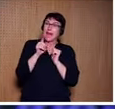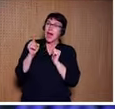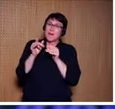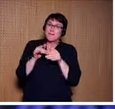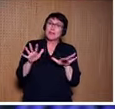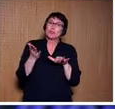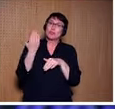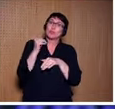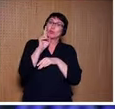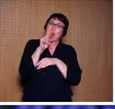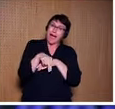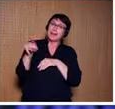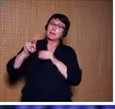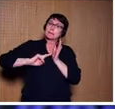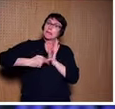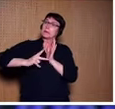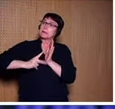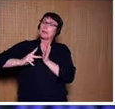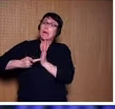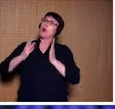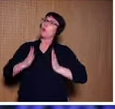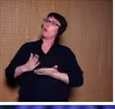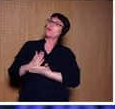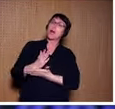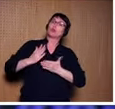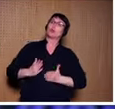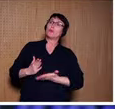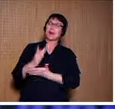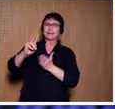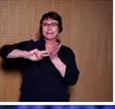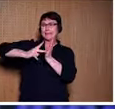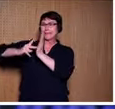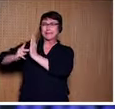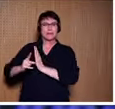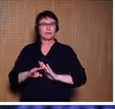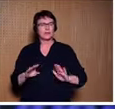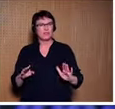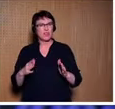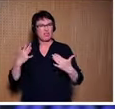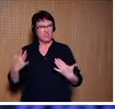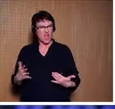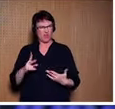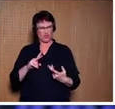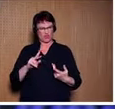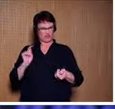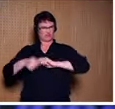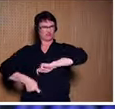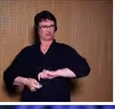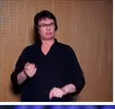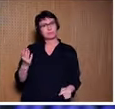have joined the United Nations, and building the necessary political